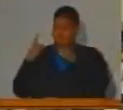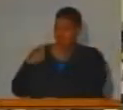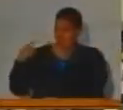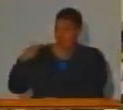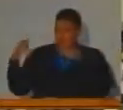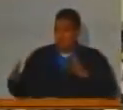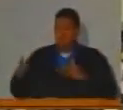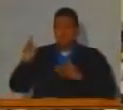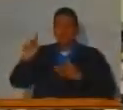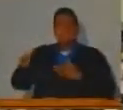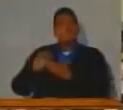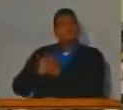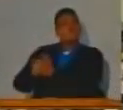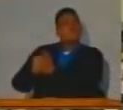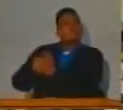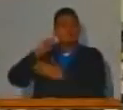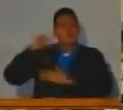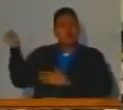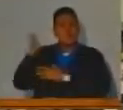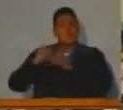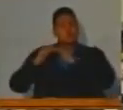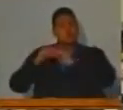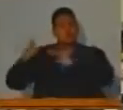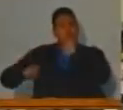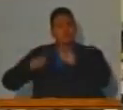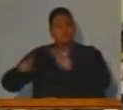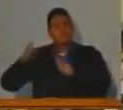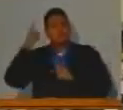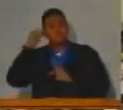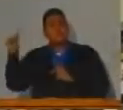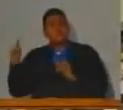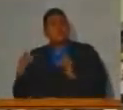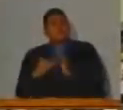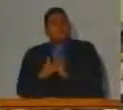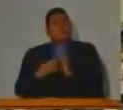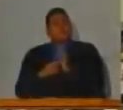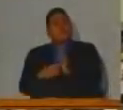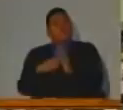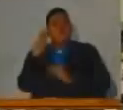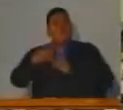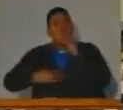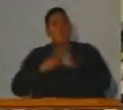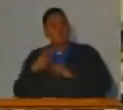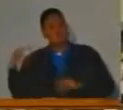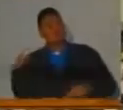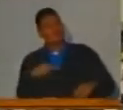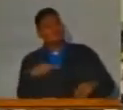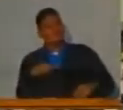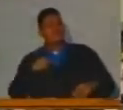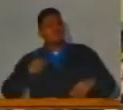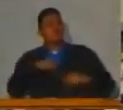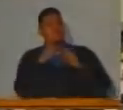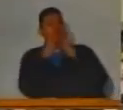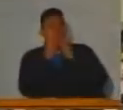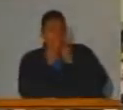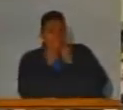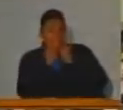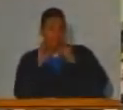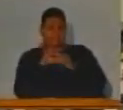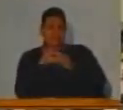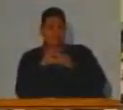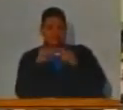opposition, must be commended by all Jamaicans for again showing the world that we value